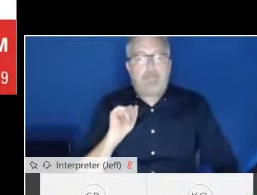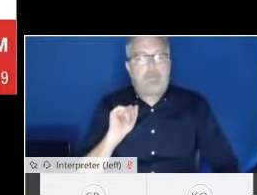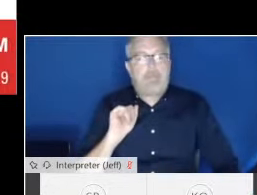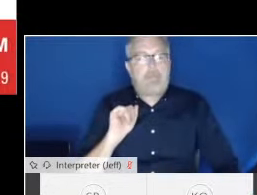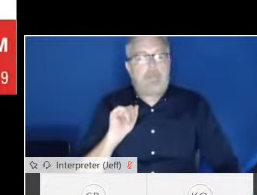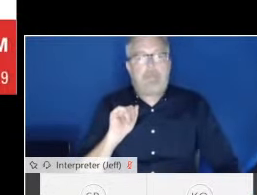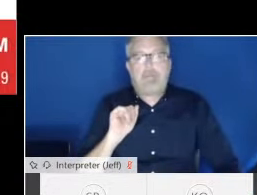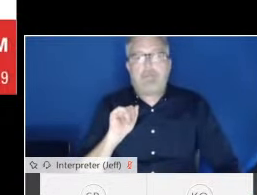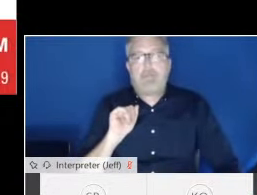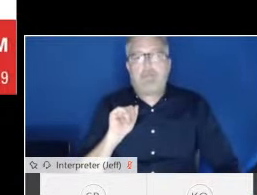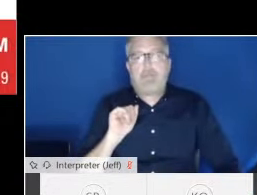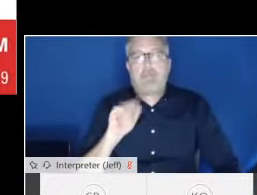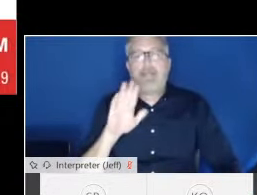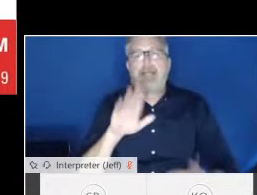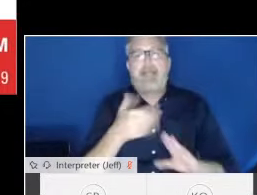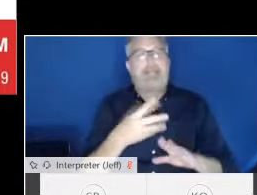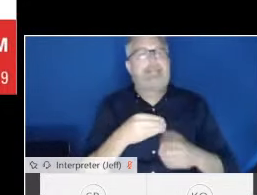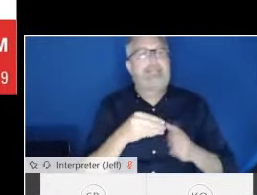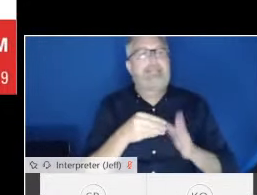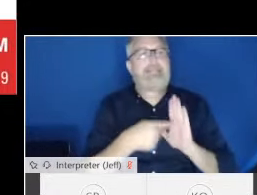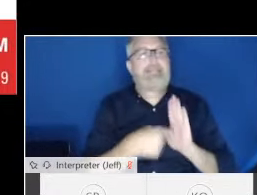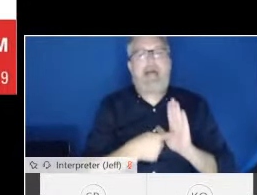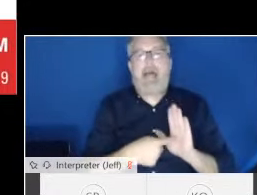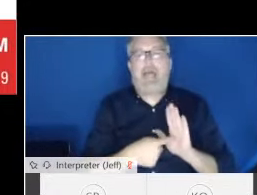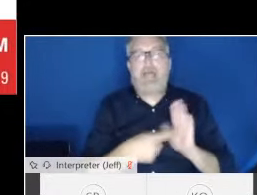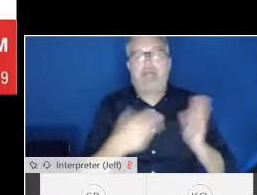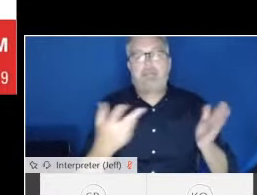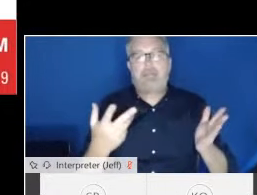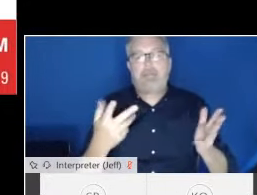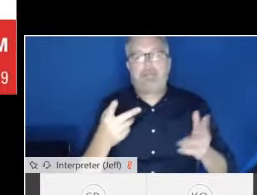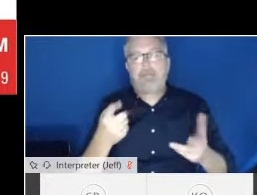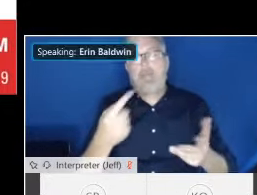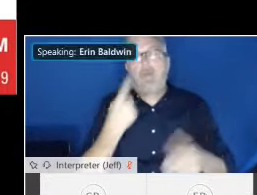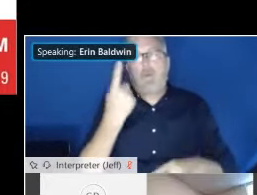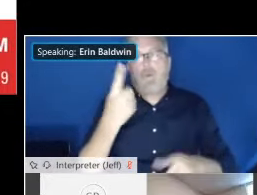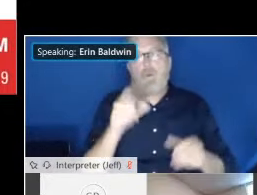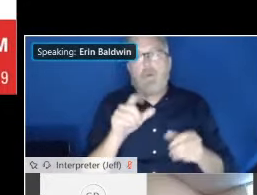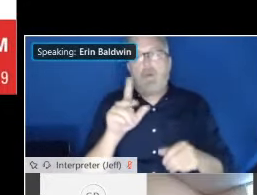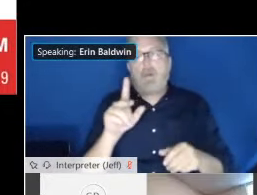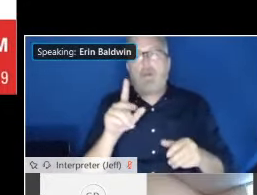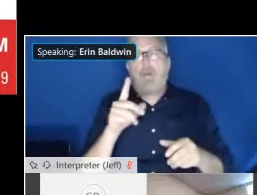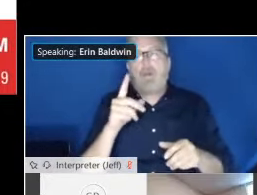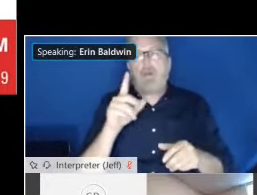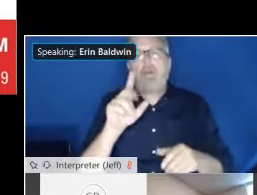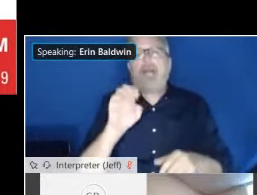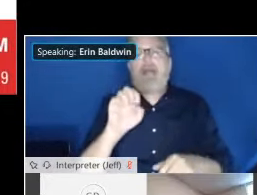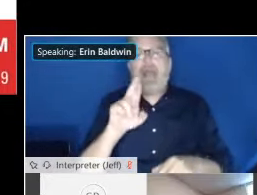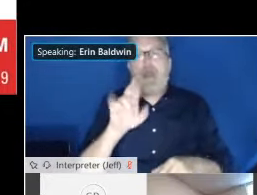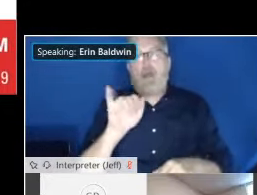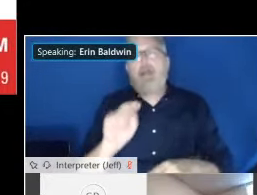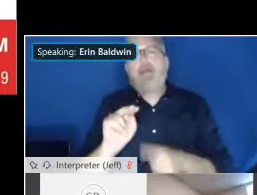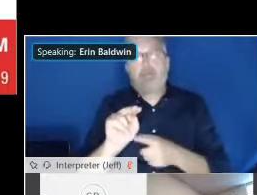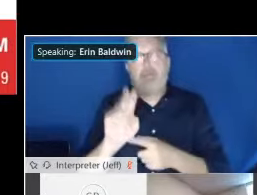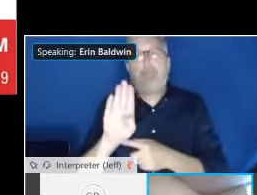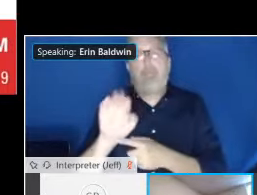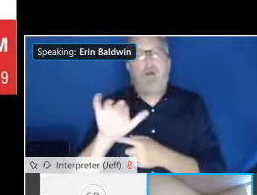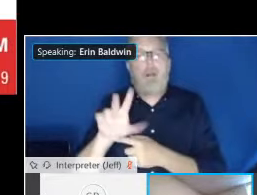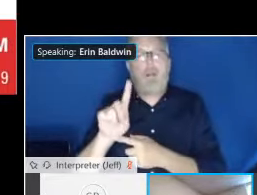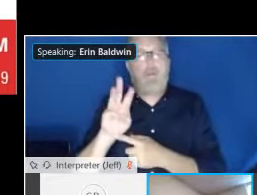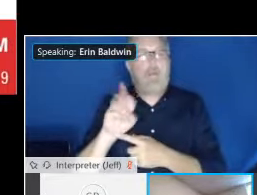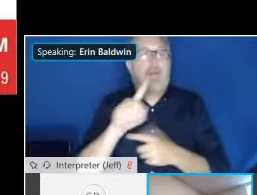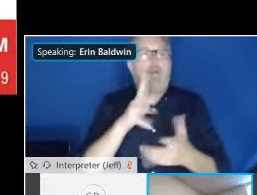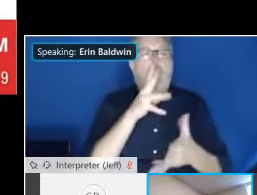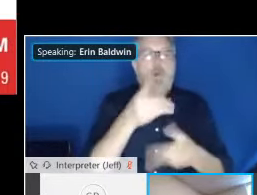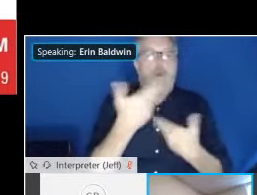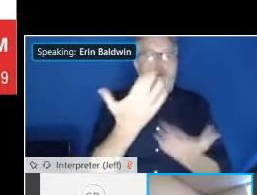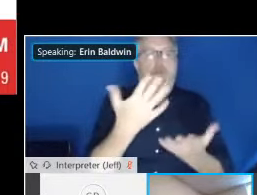Thank you, Kristen. And if we can move to the next slide, please. So one of the areas that we wanted to lift up this morning is mental health support